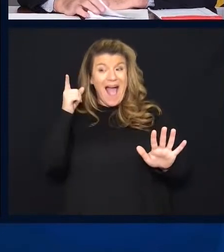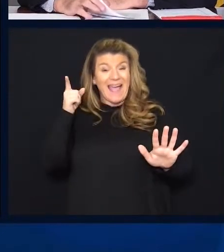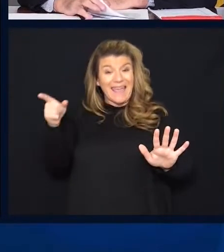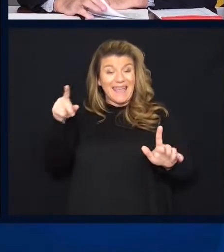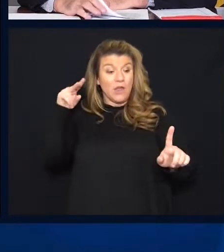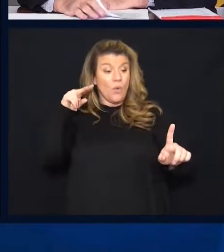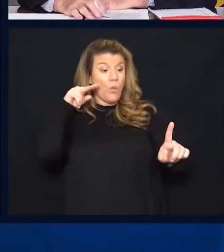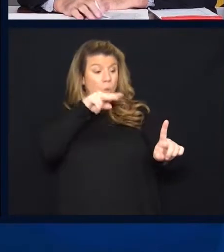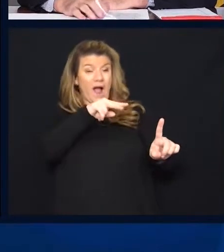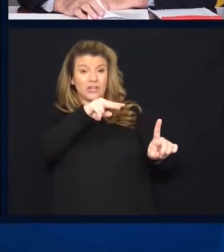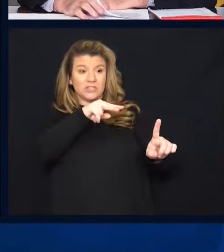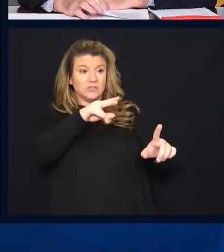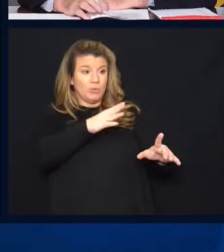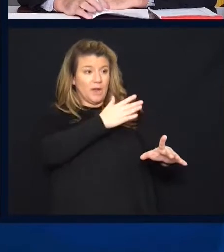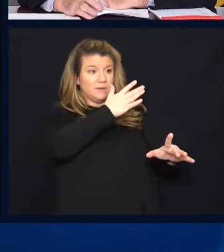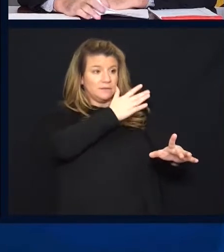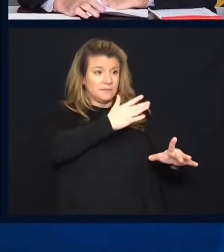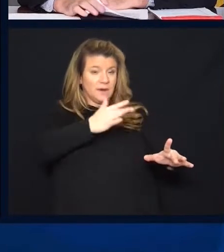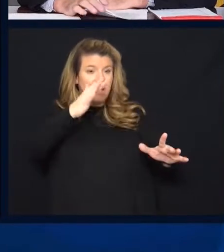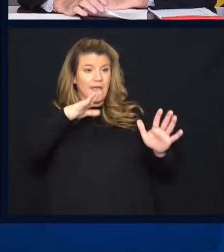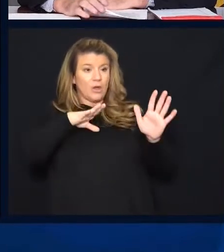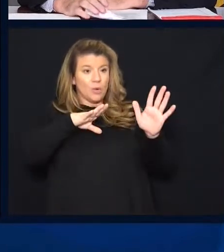all the time. It goes up about a